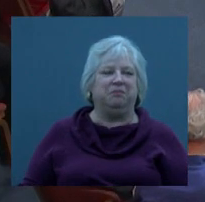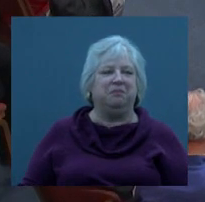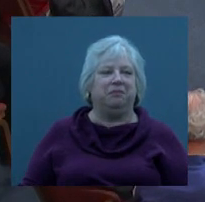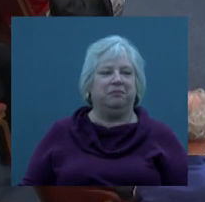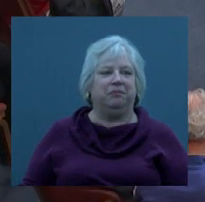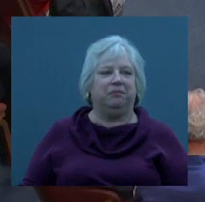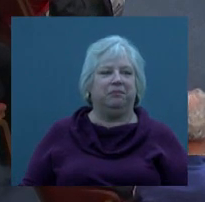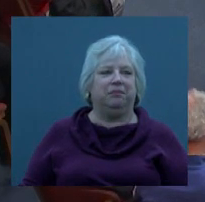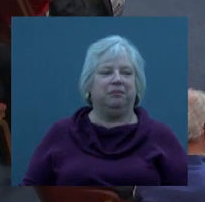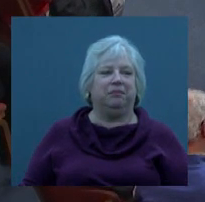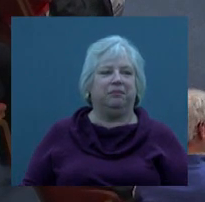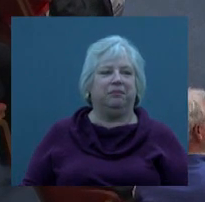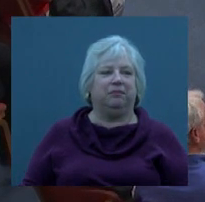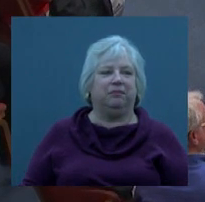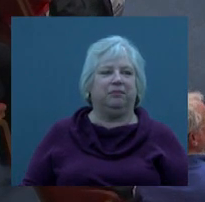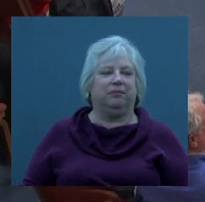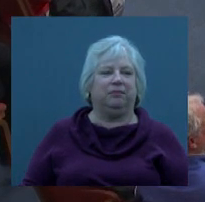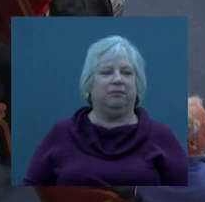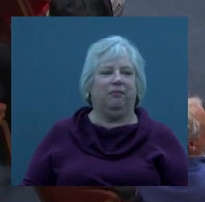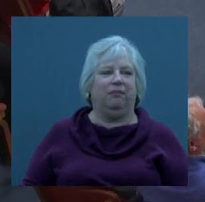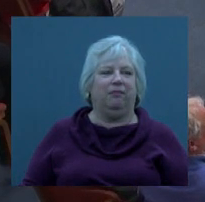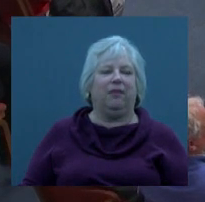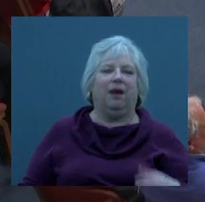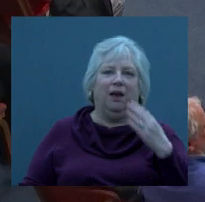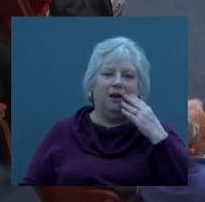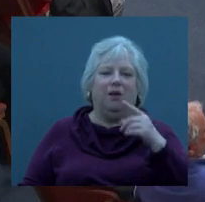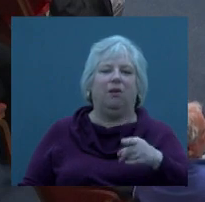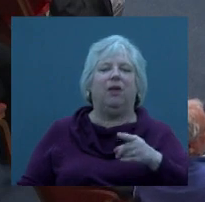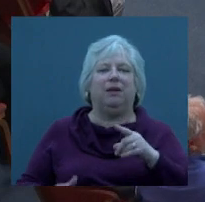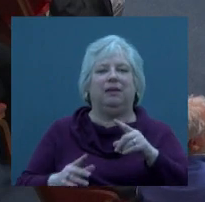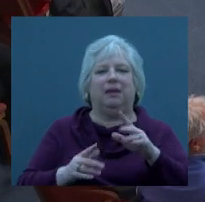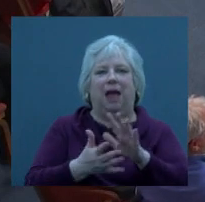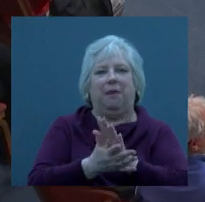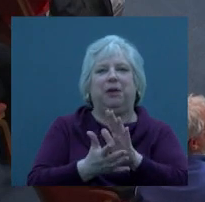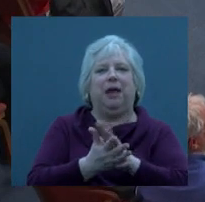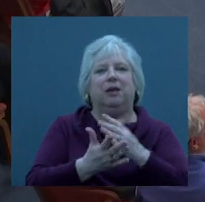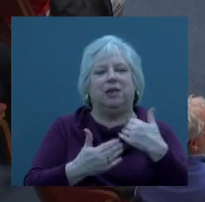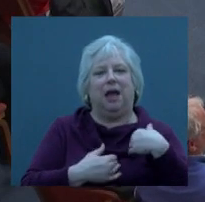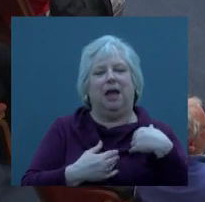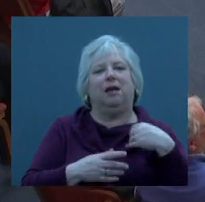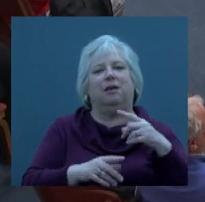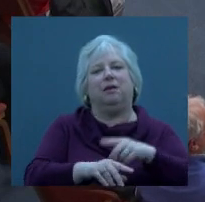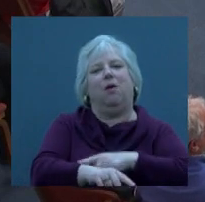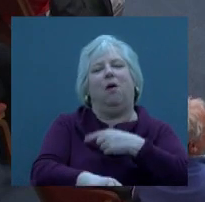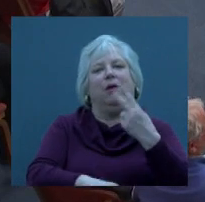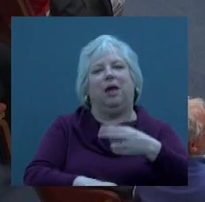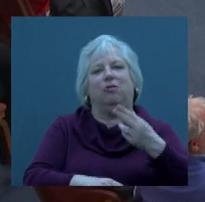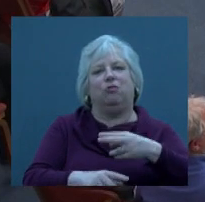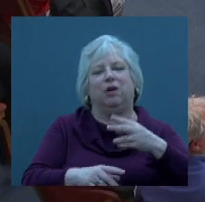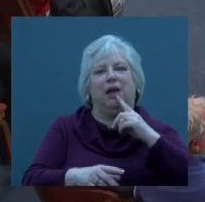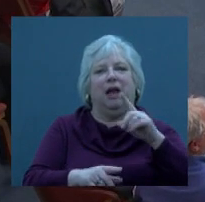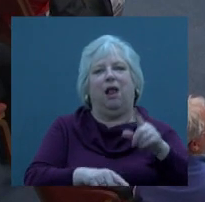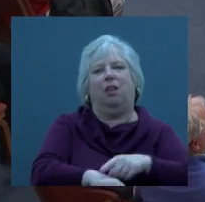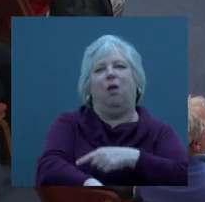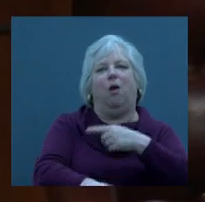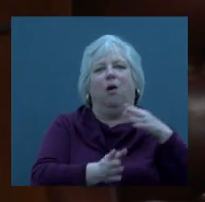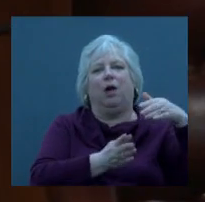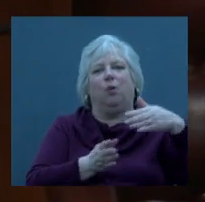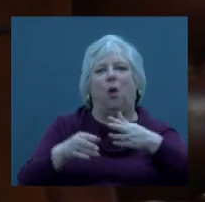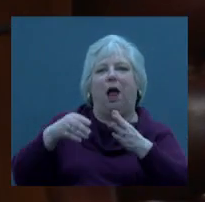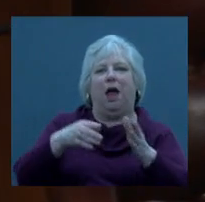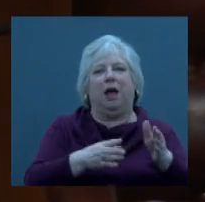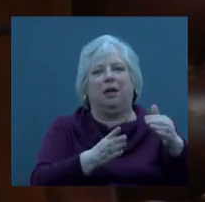And it's quite the long arc of history with this application and long and windy road. I'm trying to figure